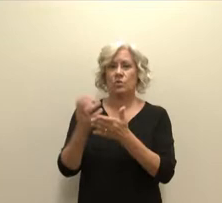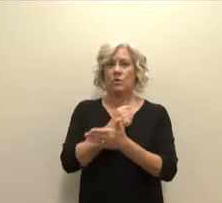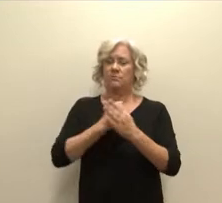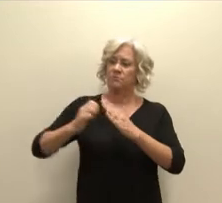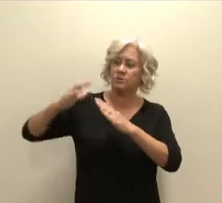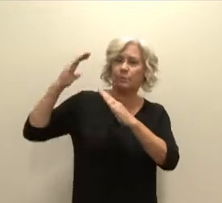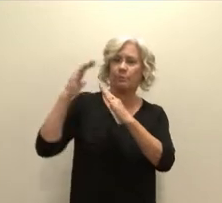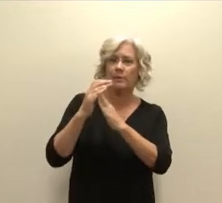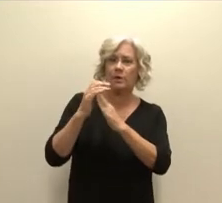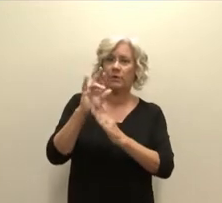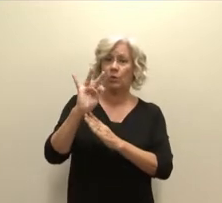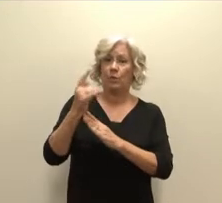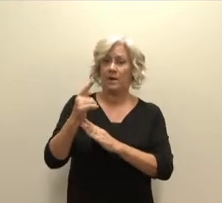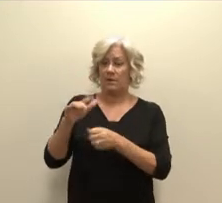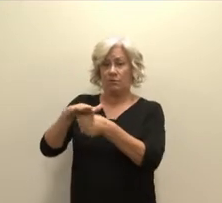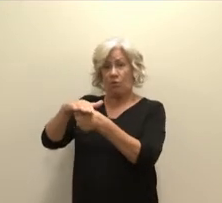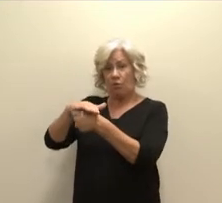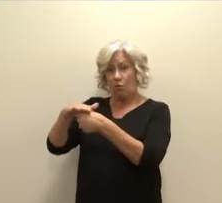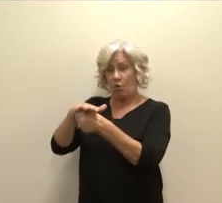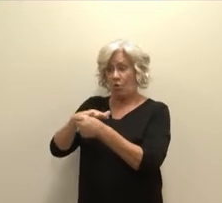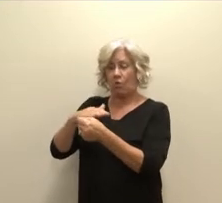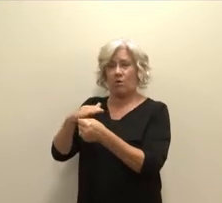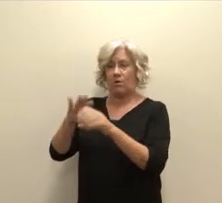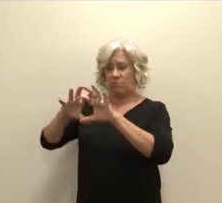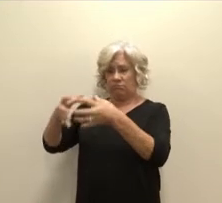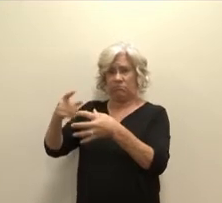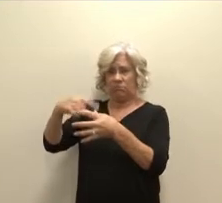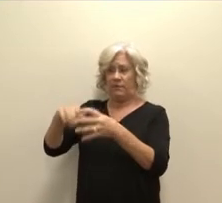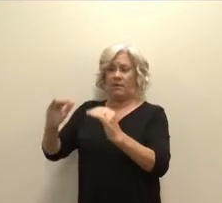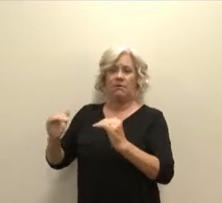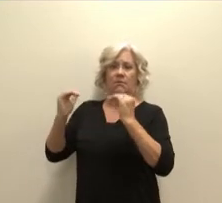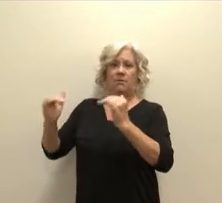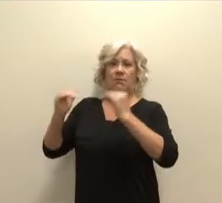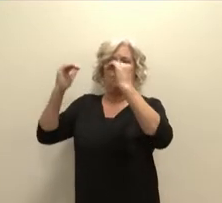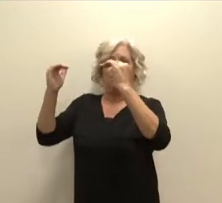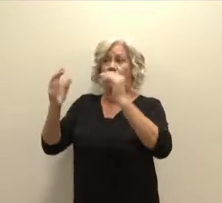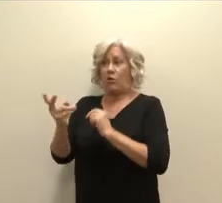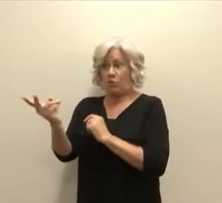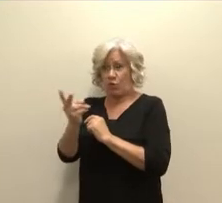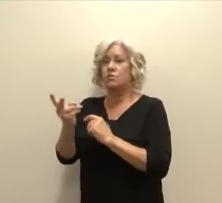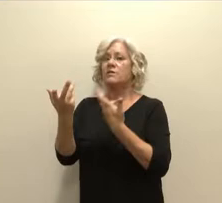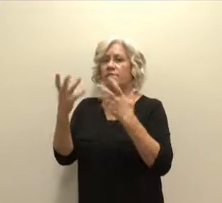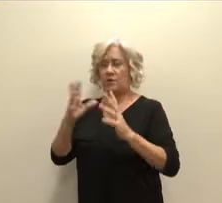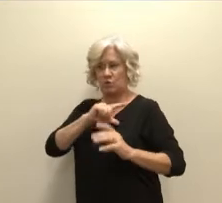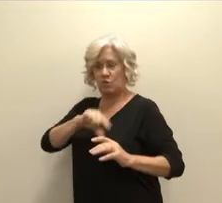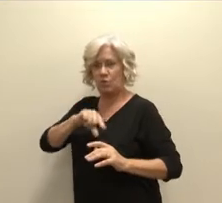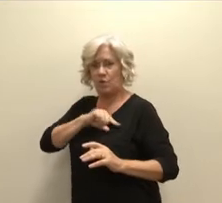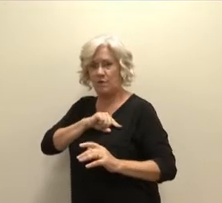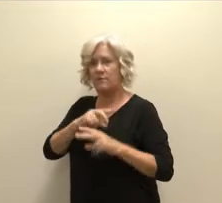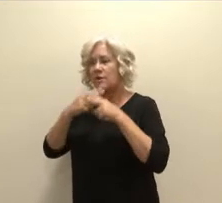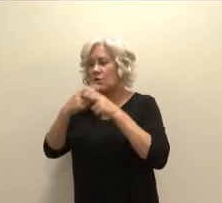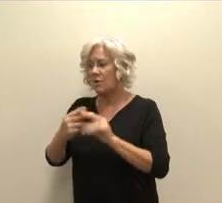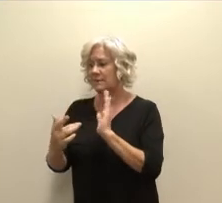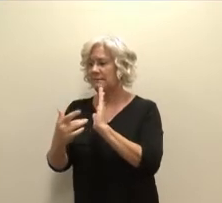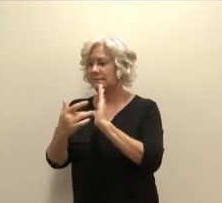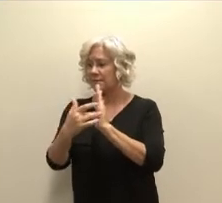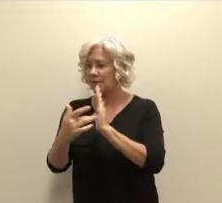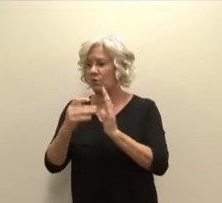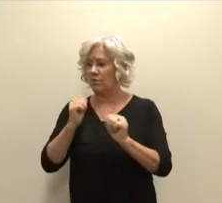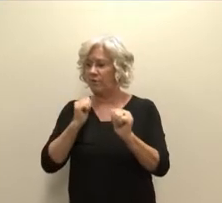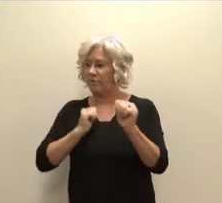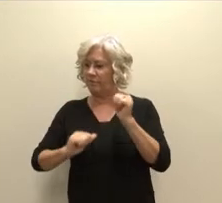local or regional chapter or conference. These two students each qualified in the technical theater individual